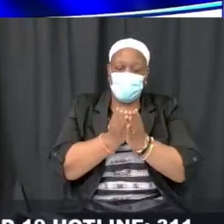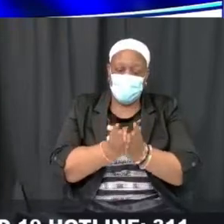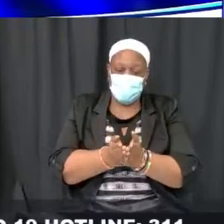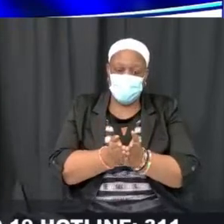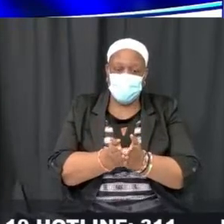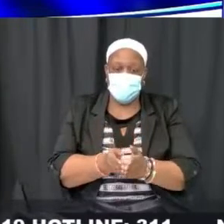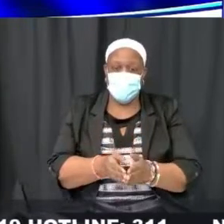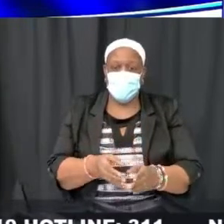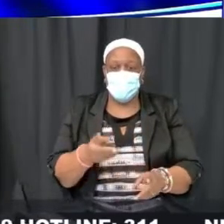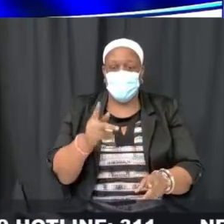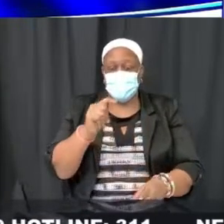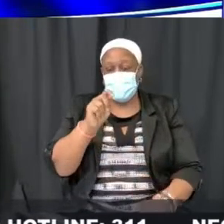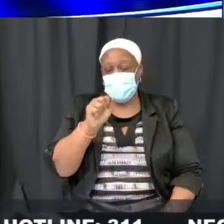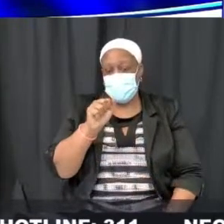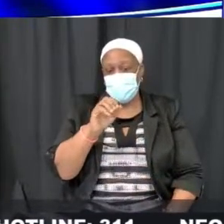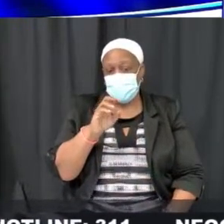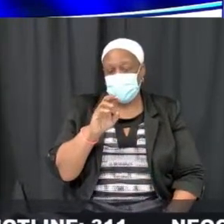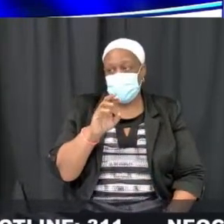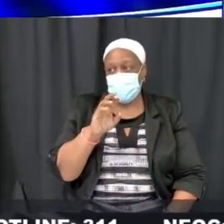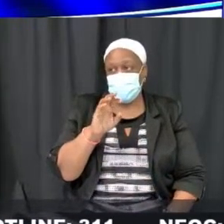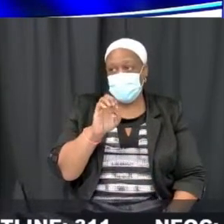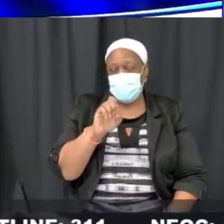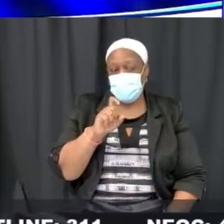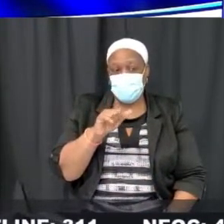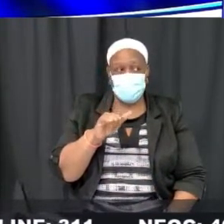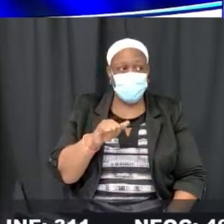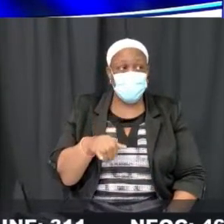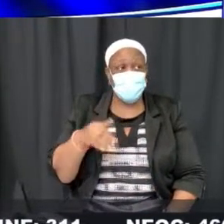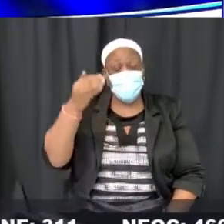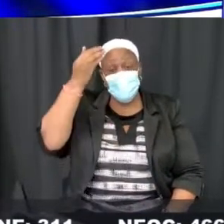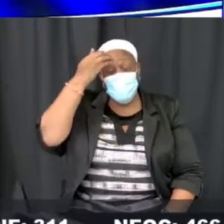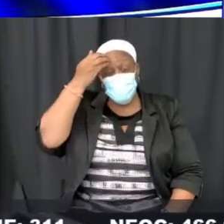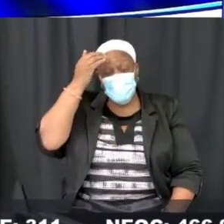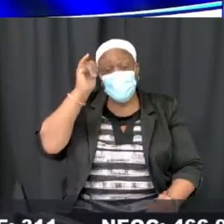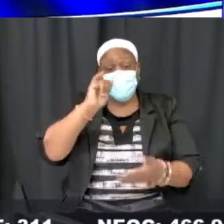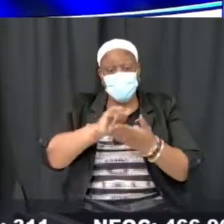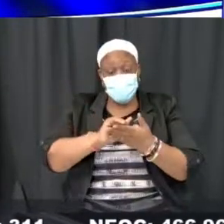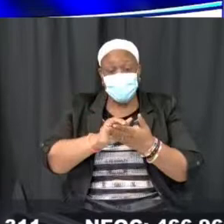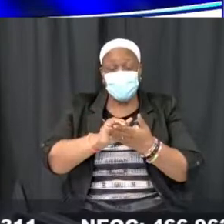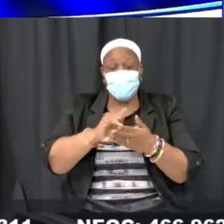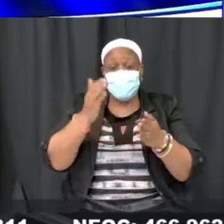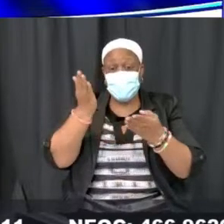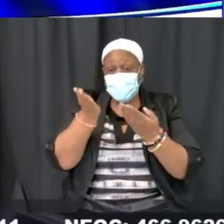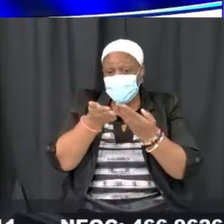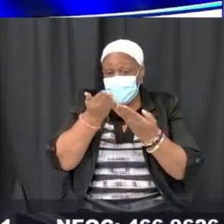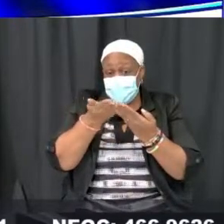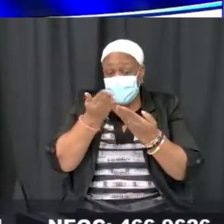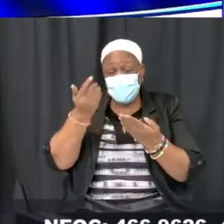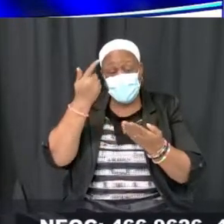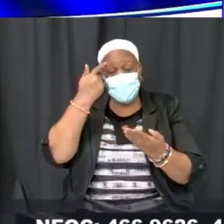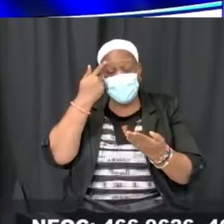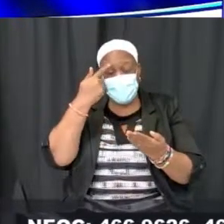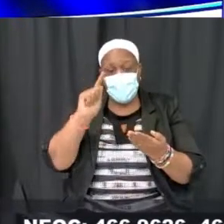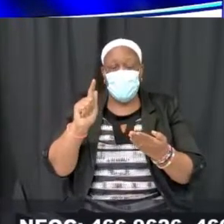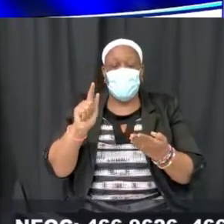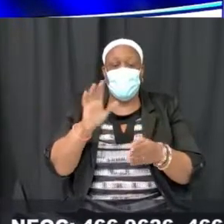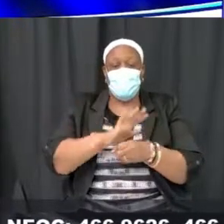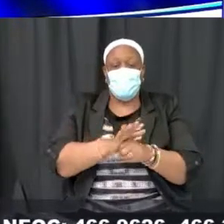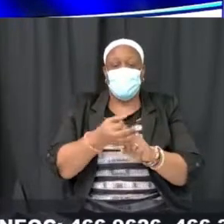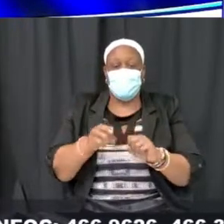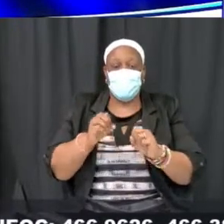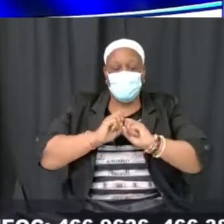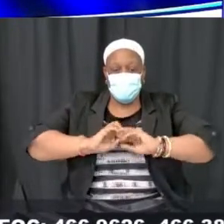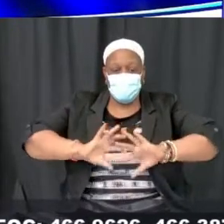all citizens, given the highly contagious nature of the COVID-19 virus and its variants.